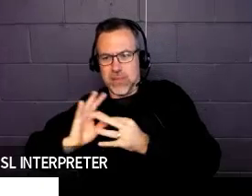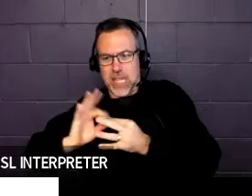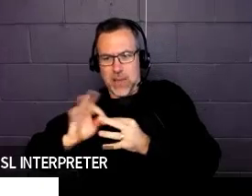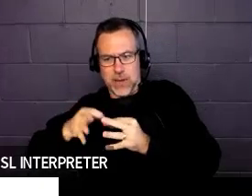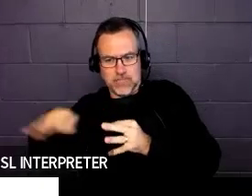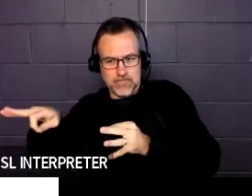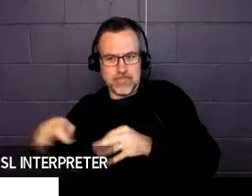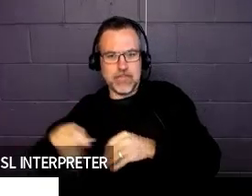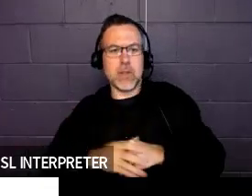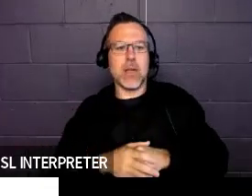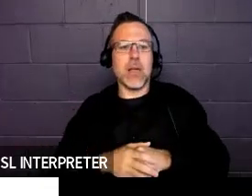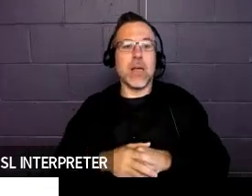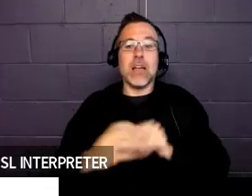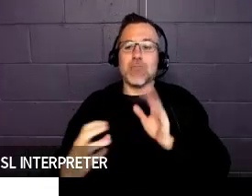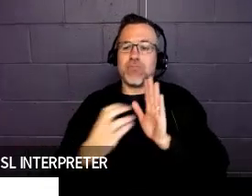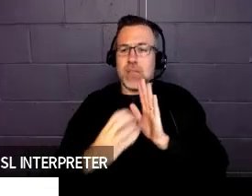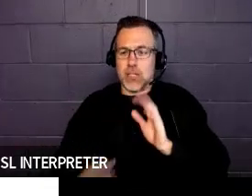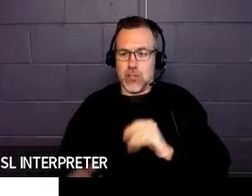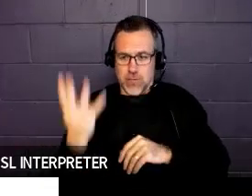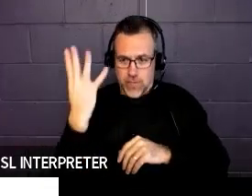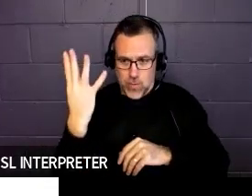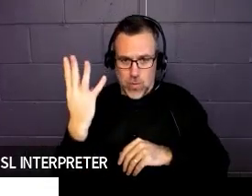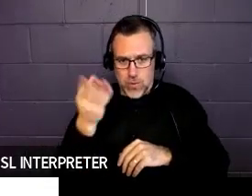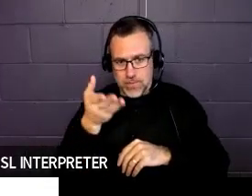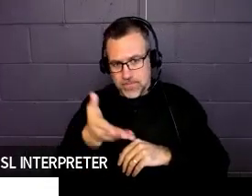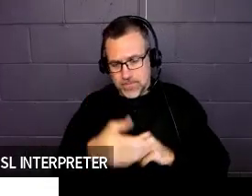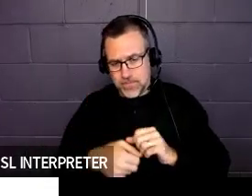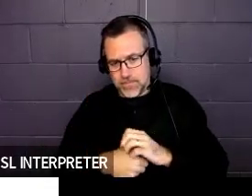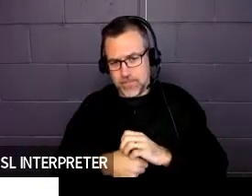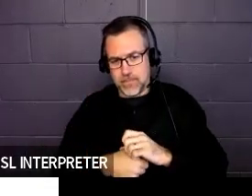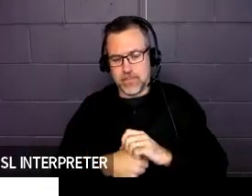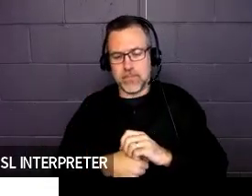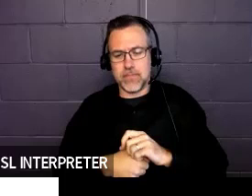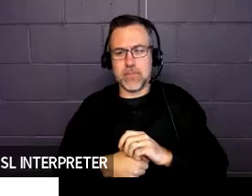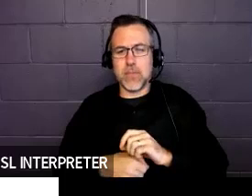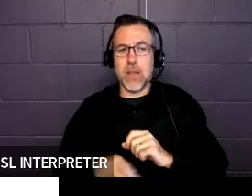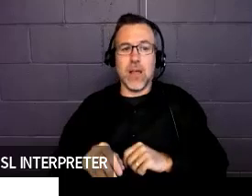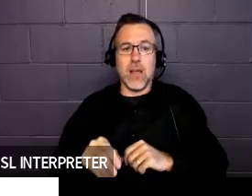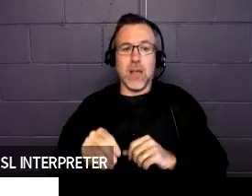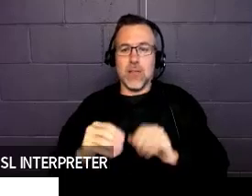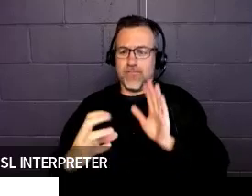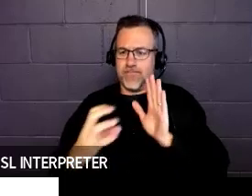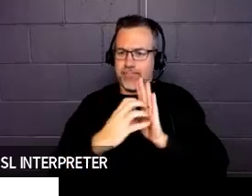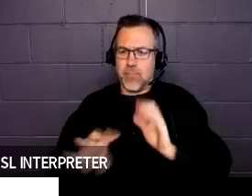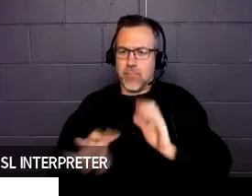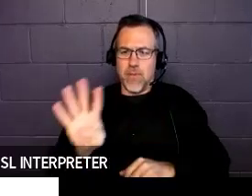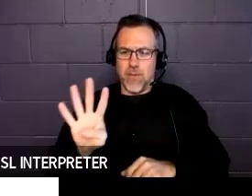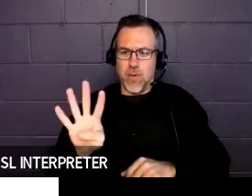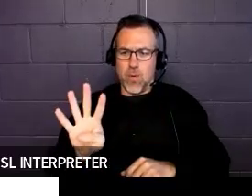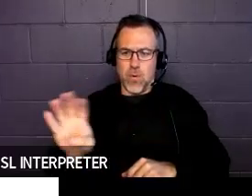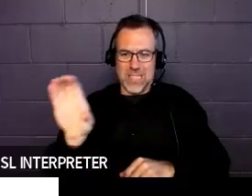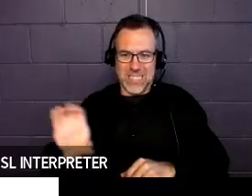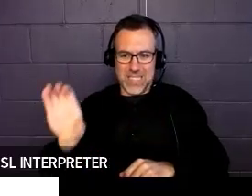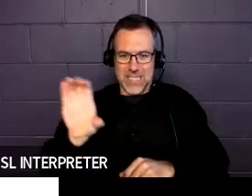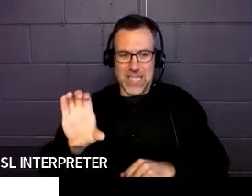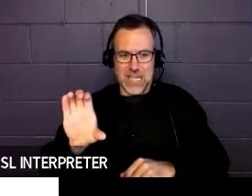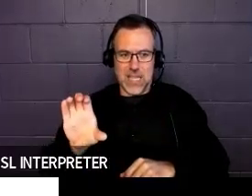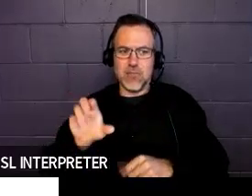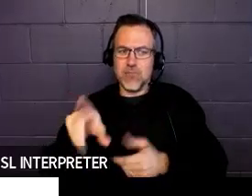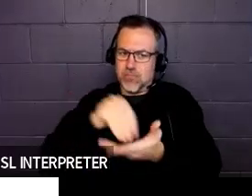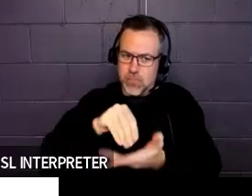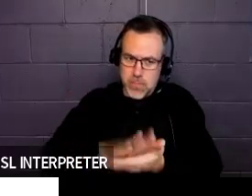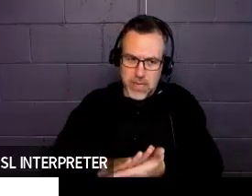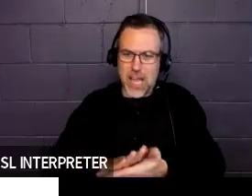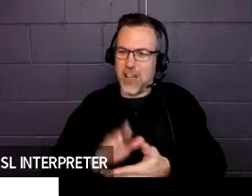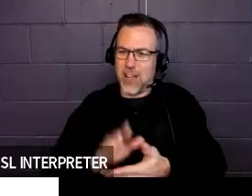So this is section 4 of the IEP, where in 4C, you list out those distinctly measurable and